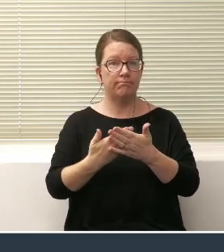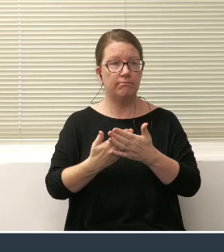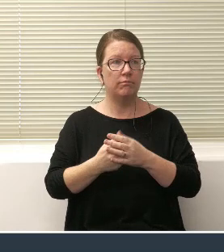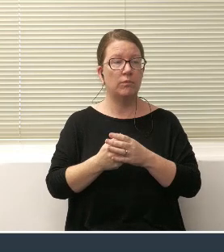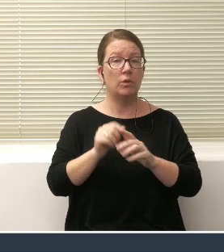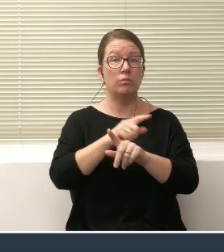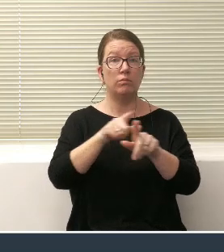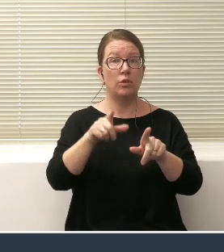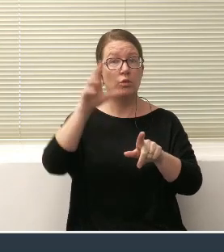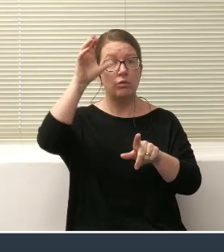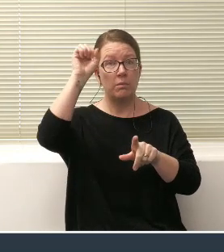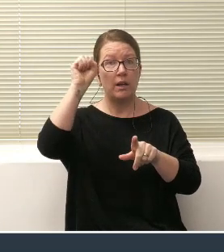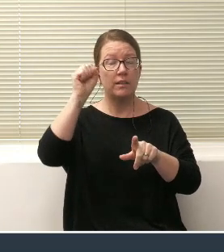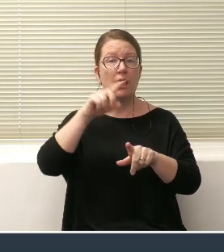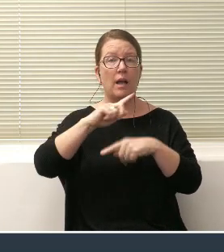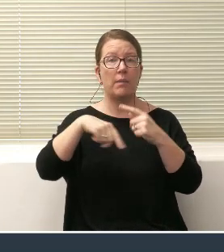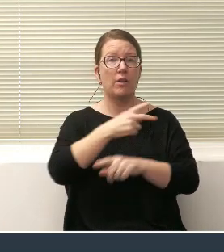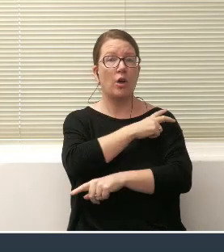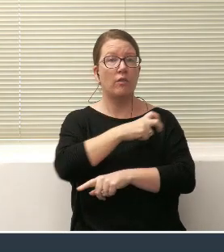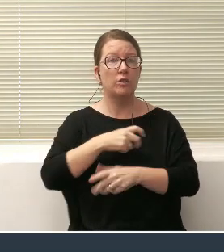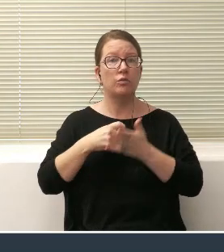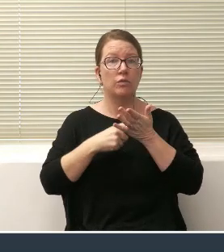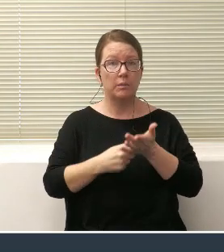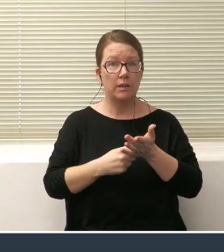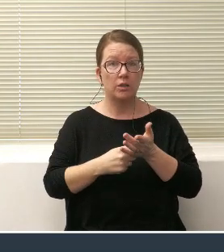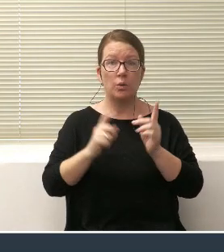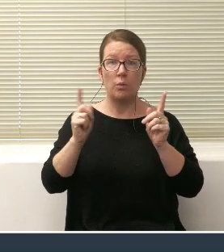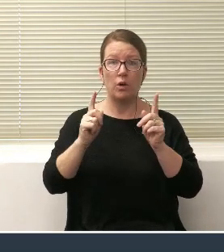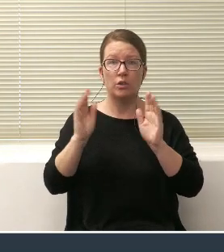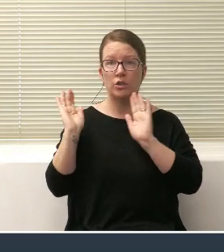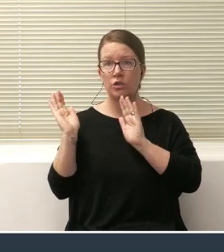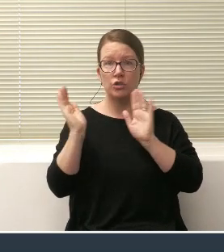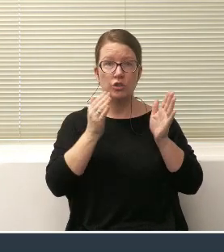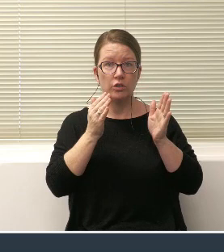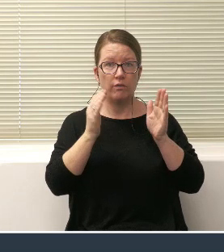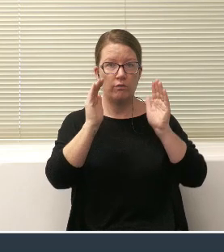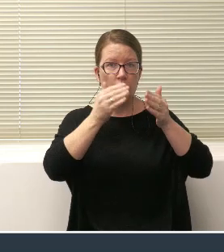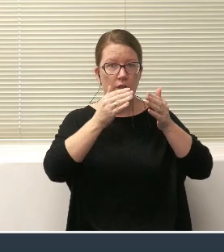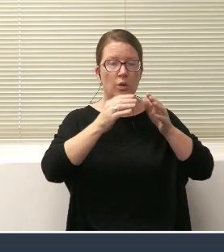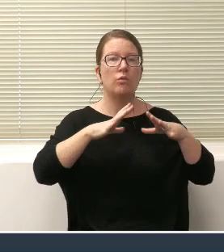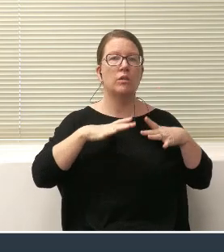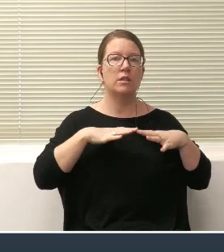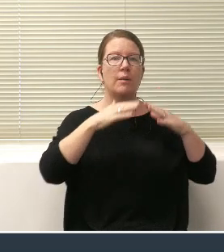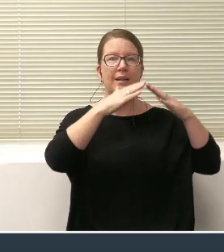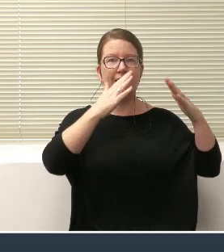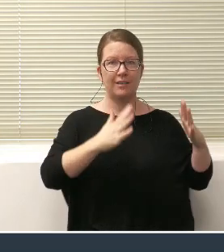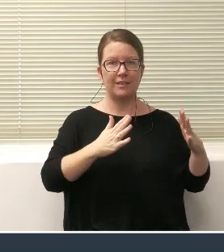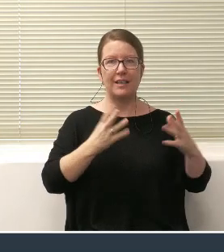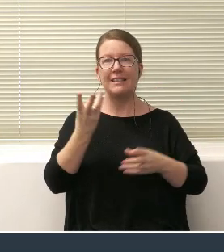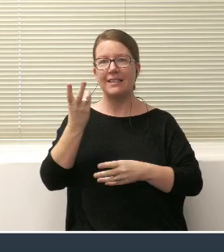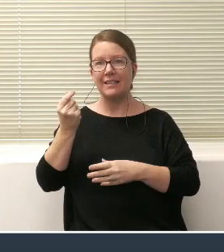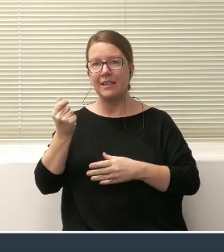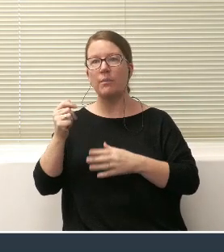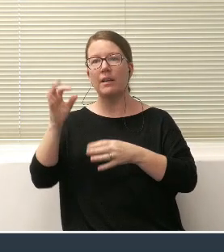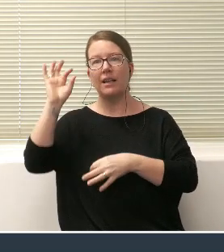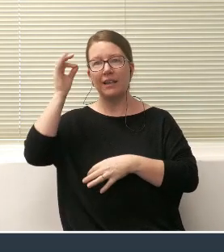obviously, of the officer's recommendation is that shift council's focus to delivering retirement housing only and divest some